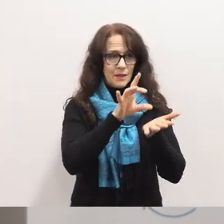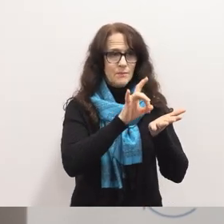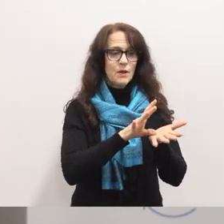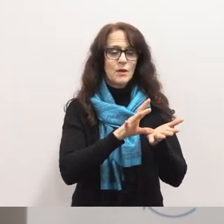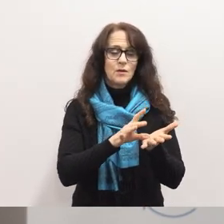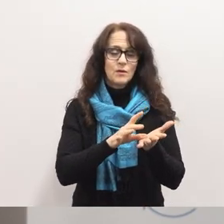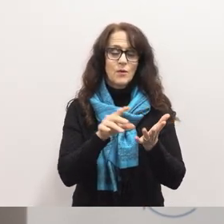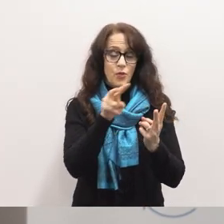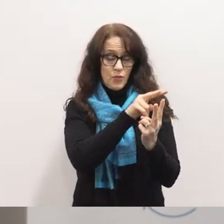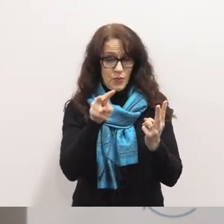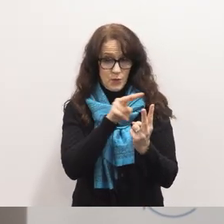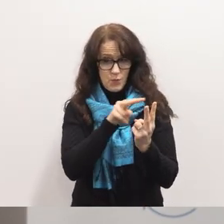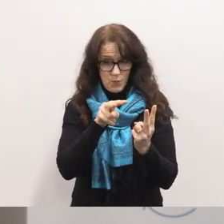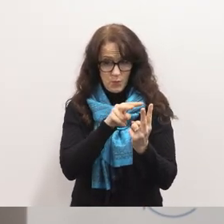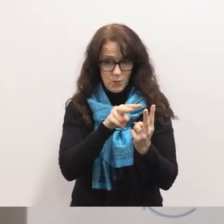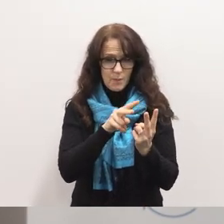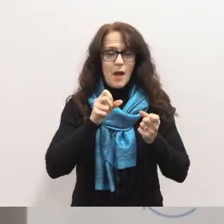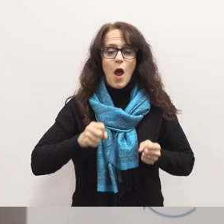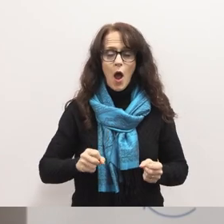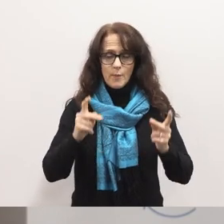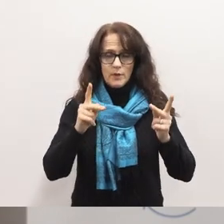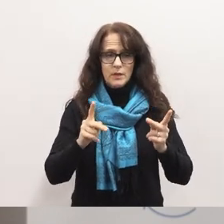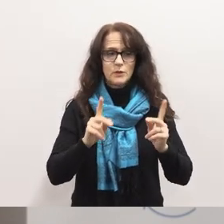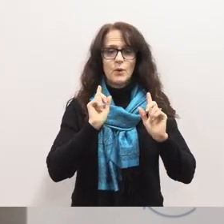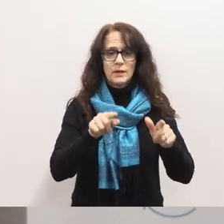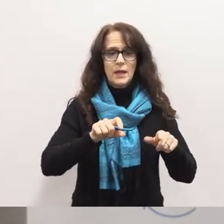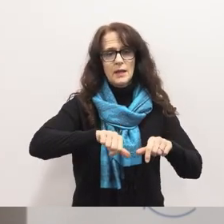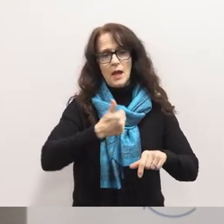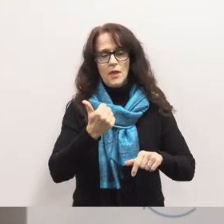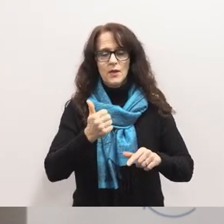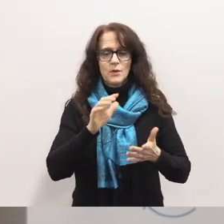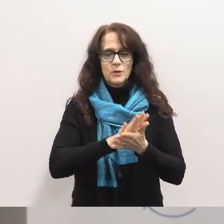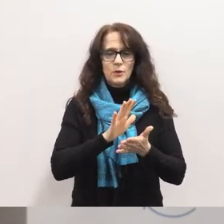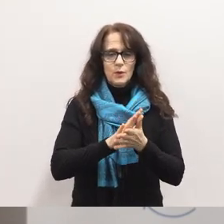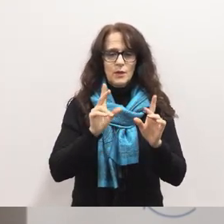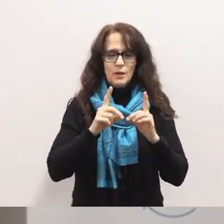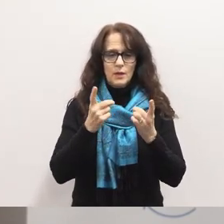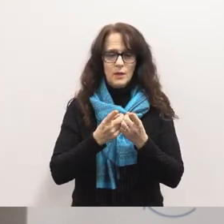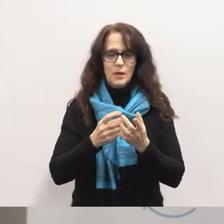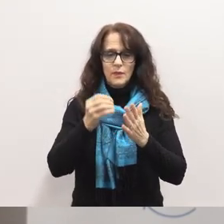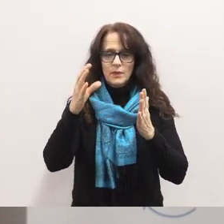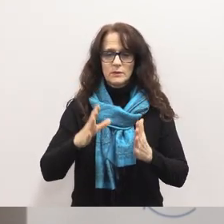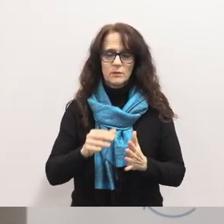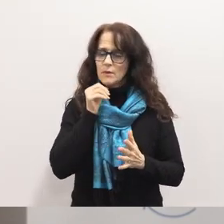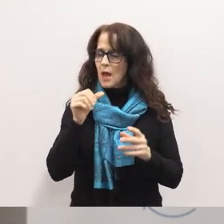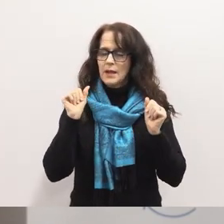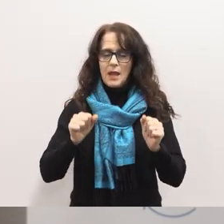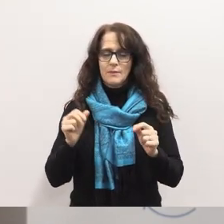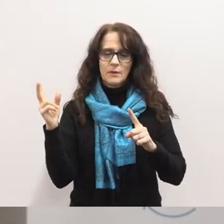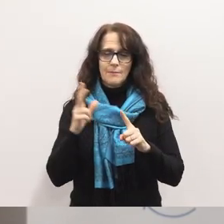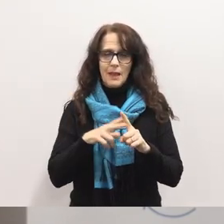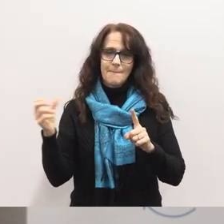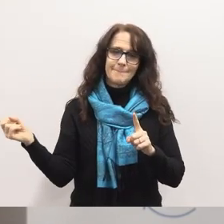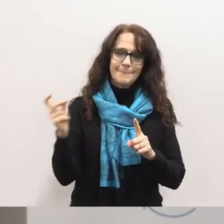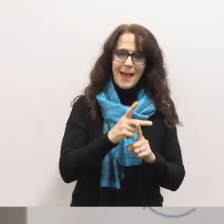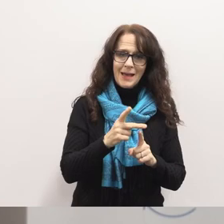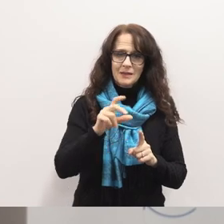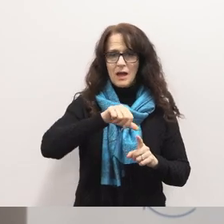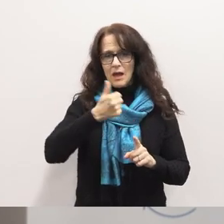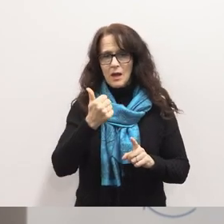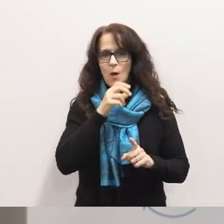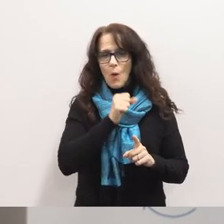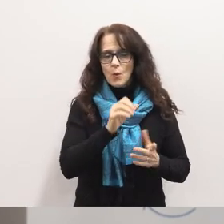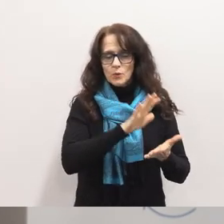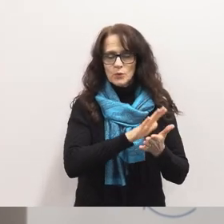an opportunity to attend another school within the district. The students will not be eligible to apply for readmission until after